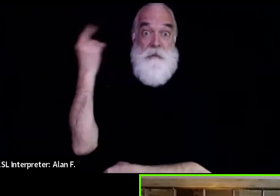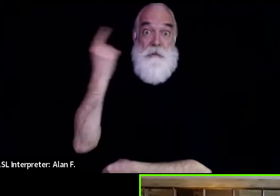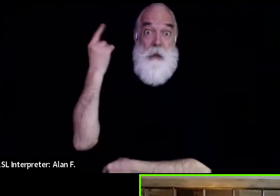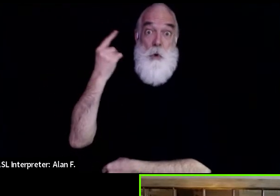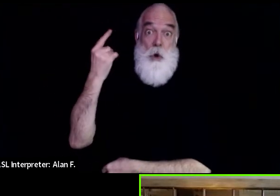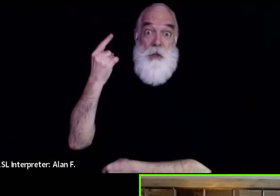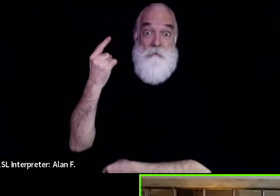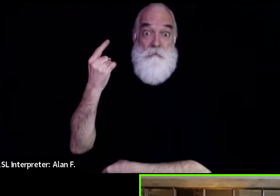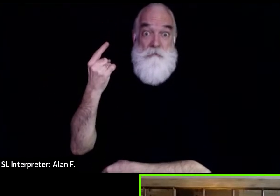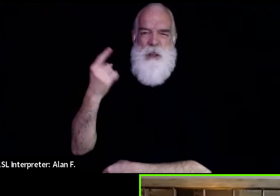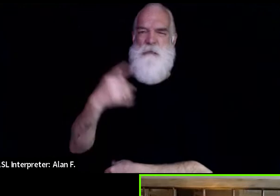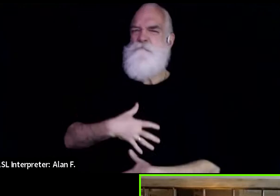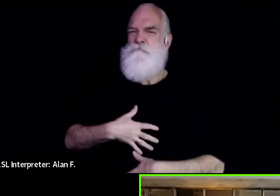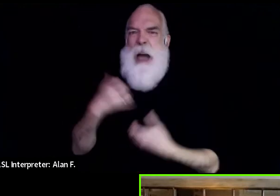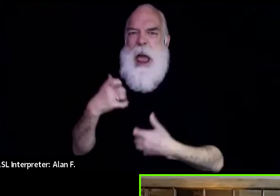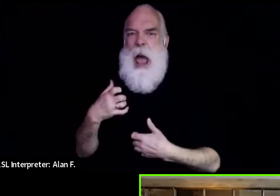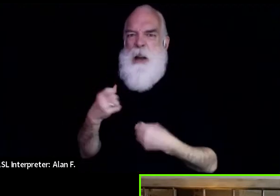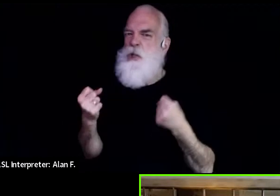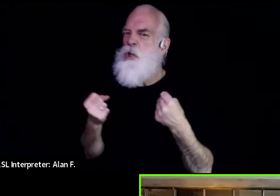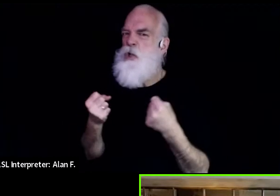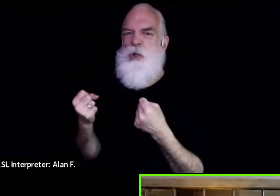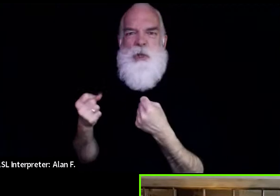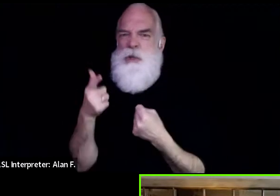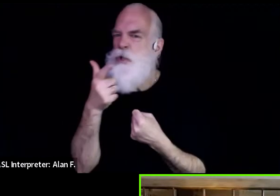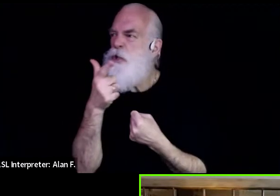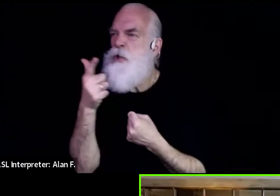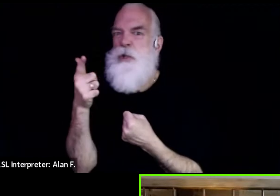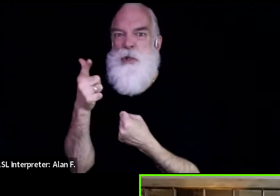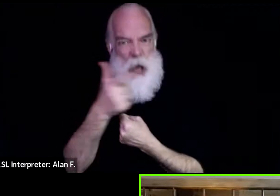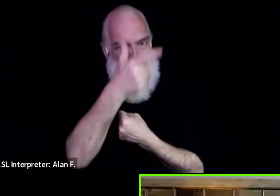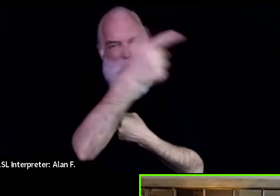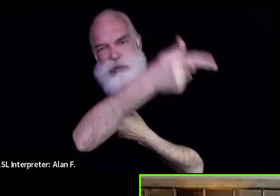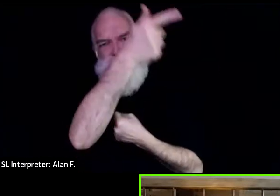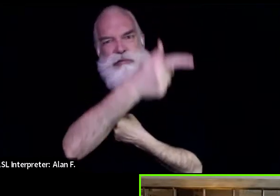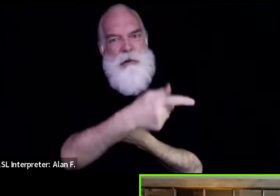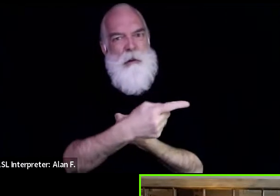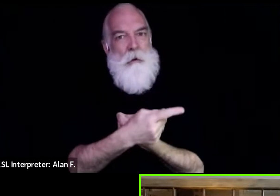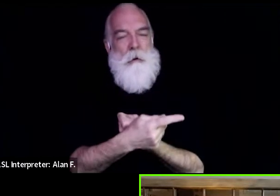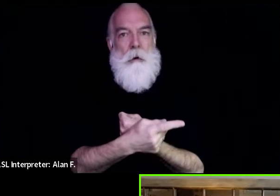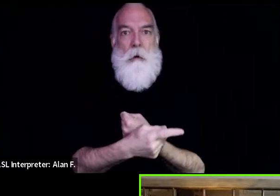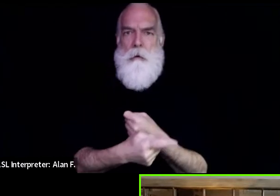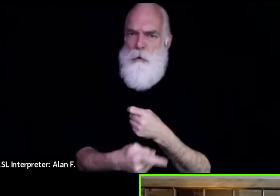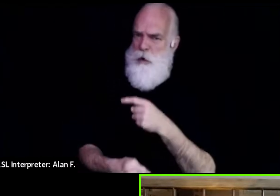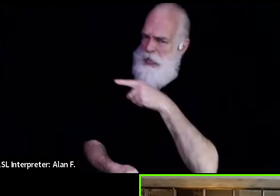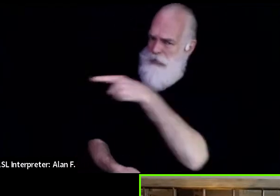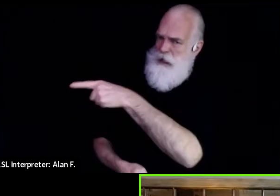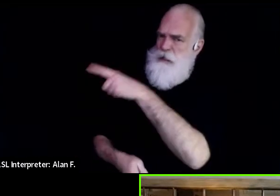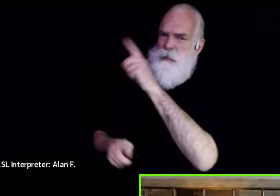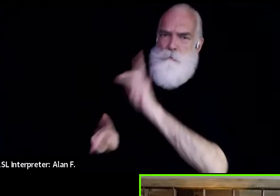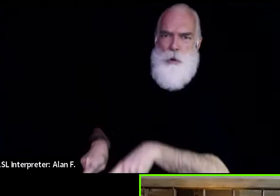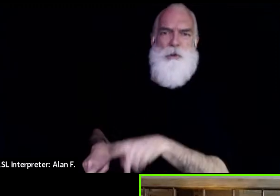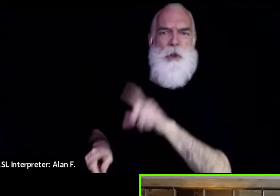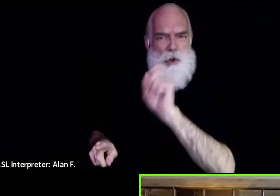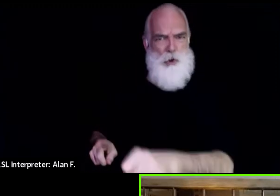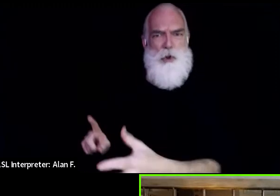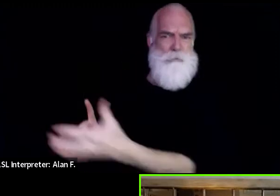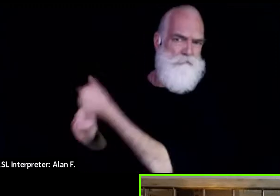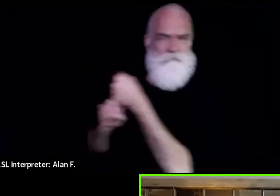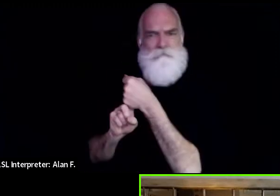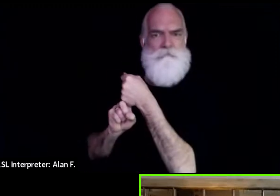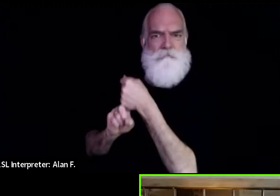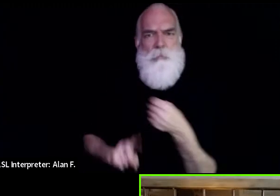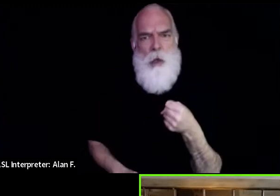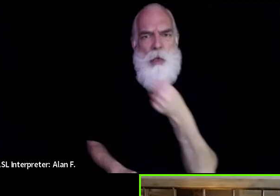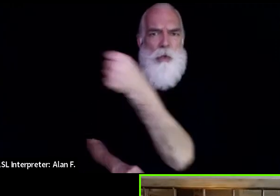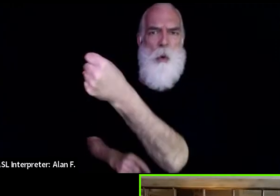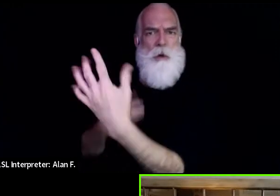the street, that person should be locked up and they shouldn't get out of jail. But if it's someone who is experiencing a